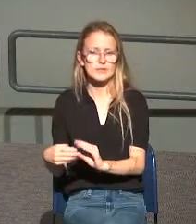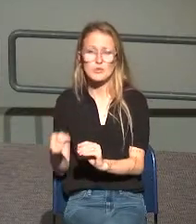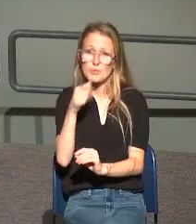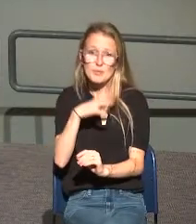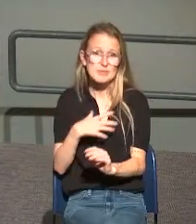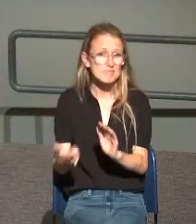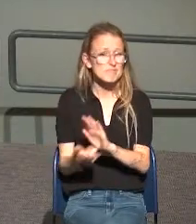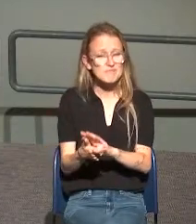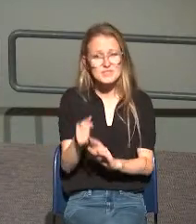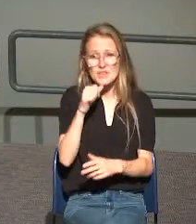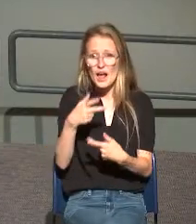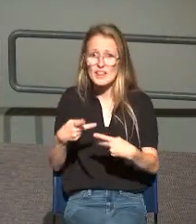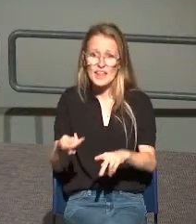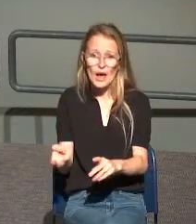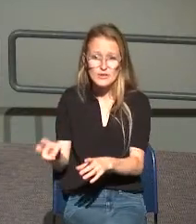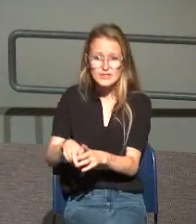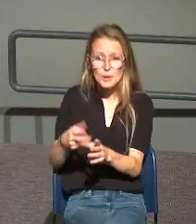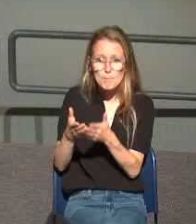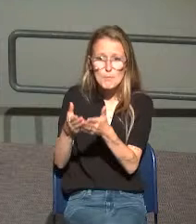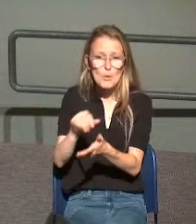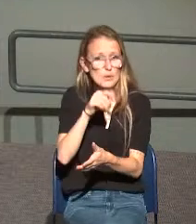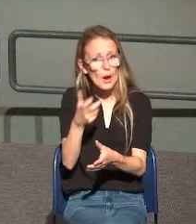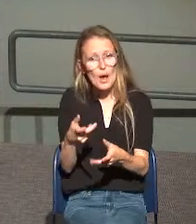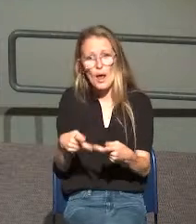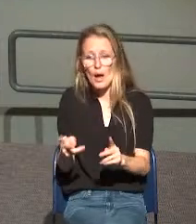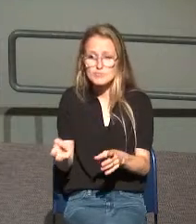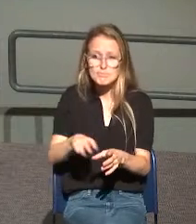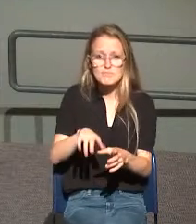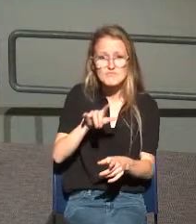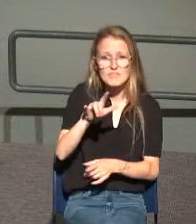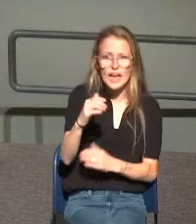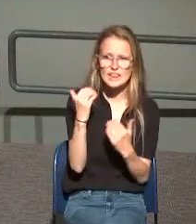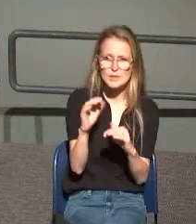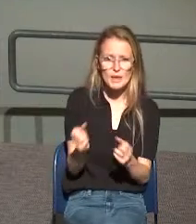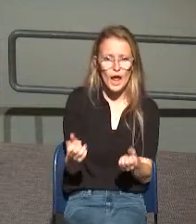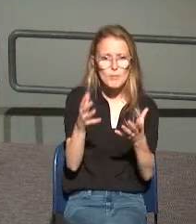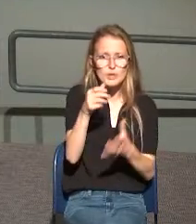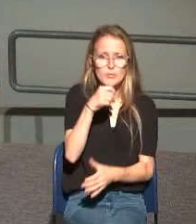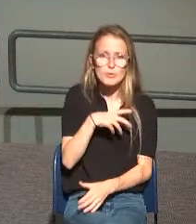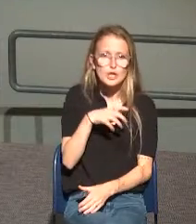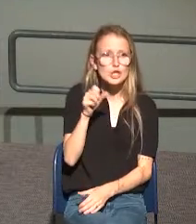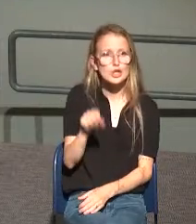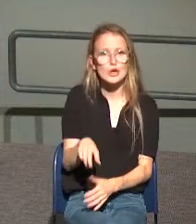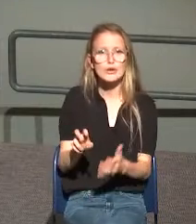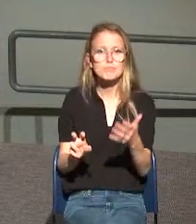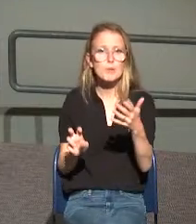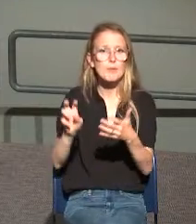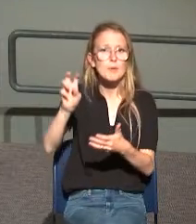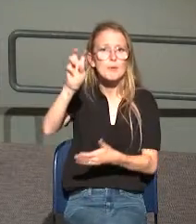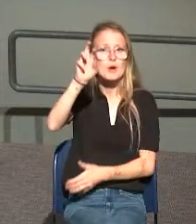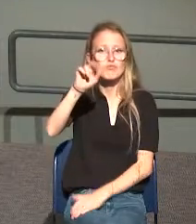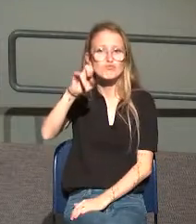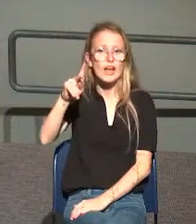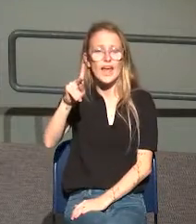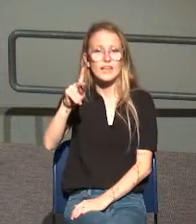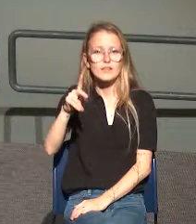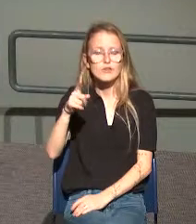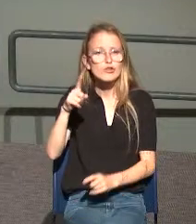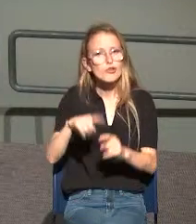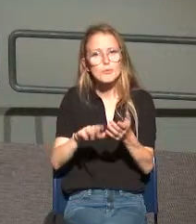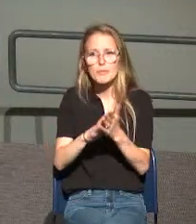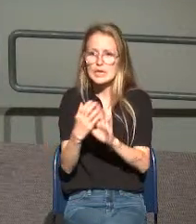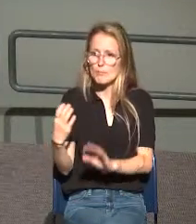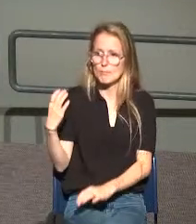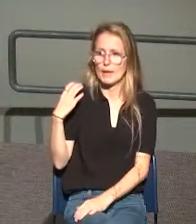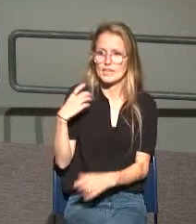allowed in aircraft. There were limits on how many women could earn high rank. A woman was not allowed to be a commanding officer